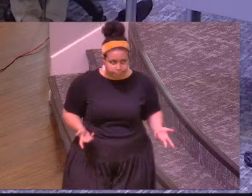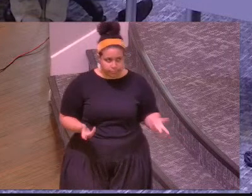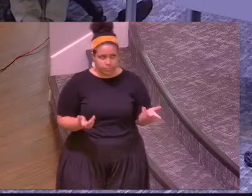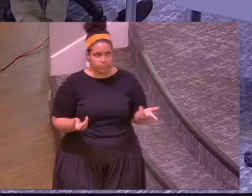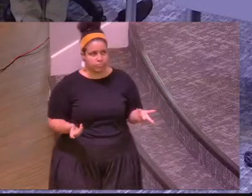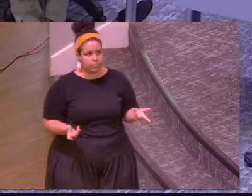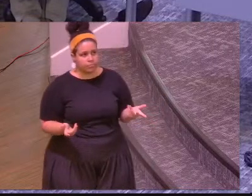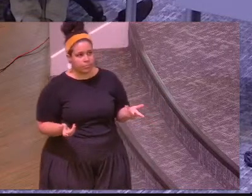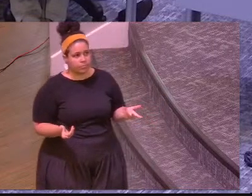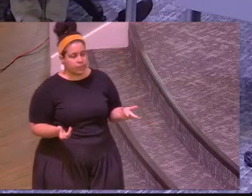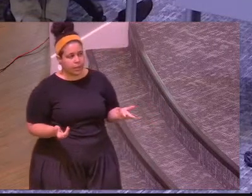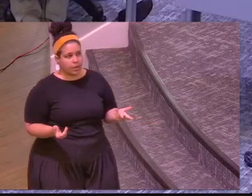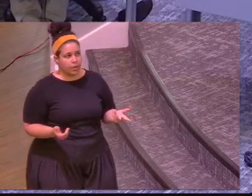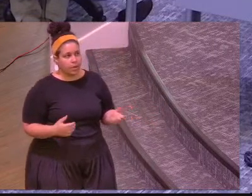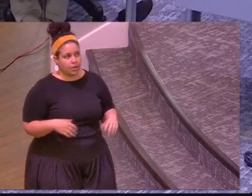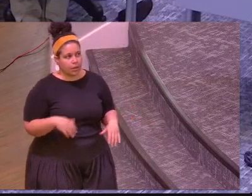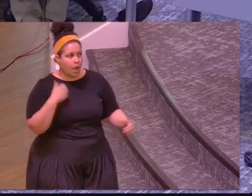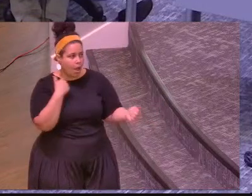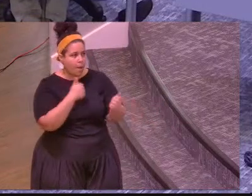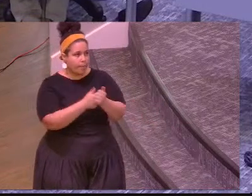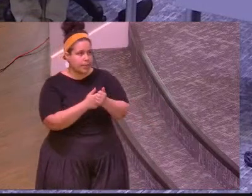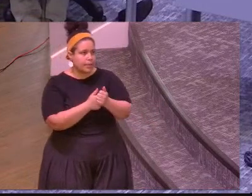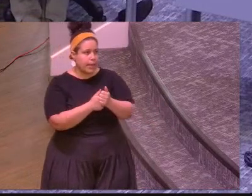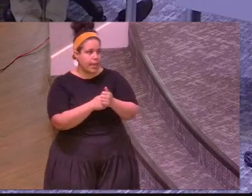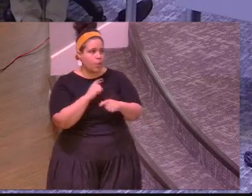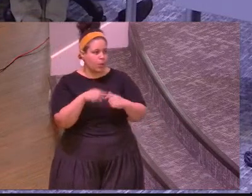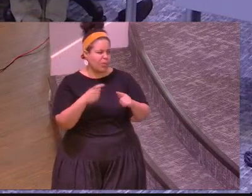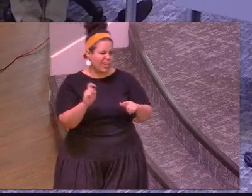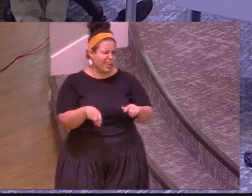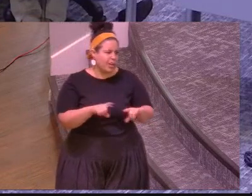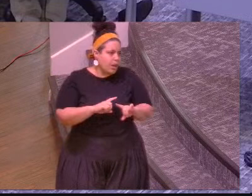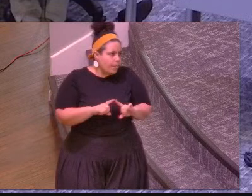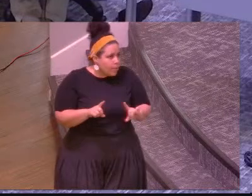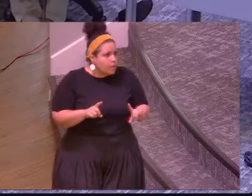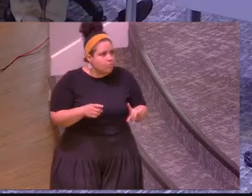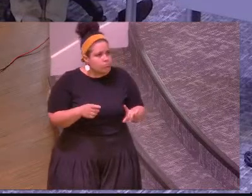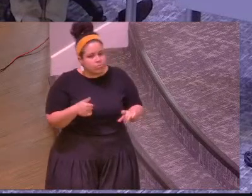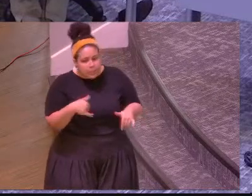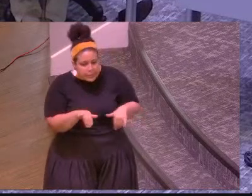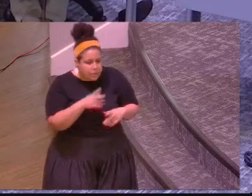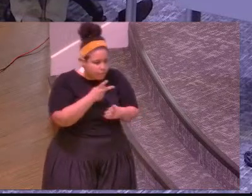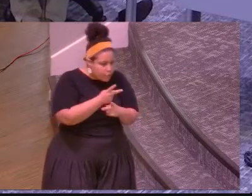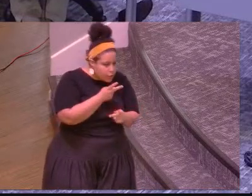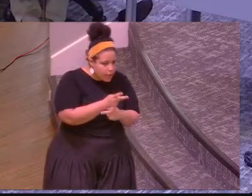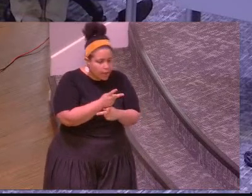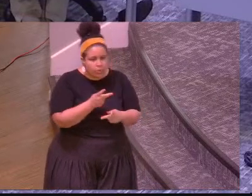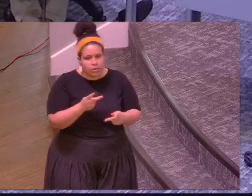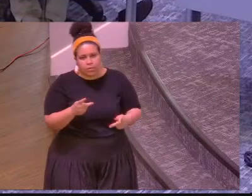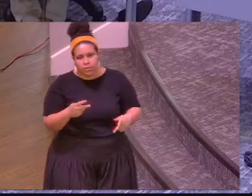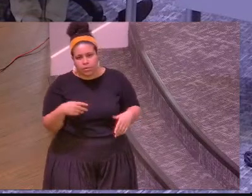We'll, I guess, update that as needed. And so we're still figuring out